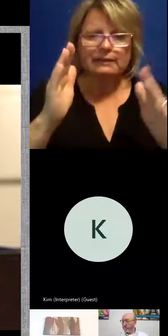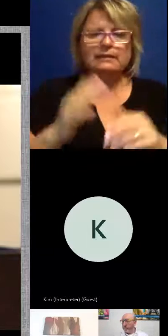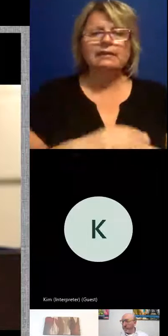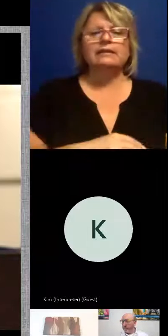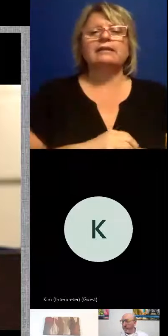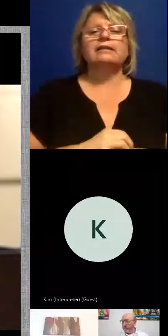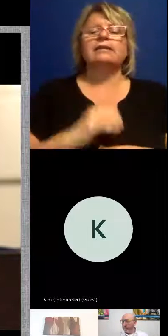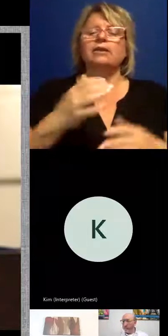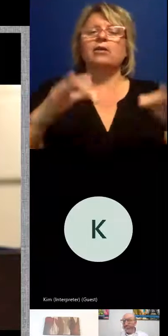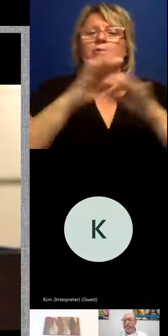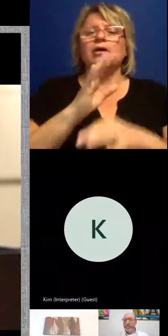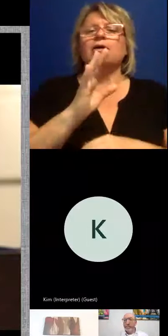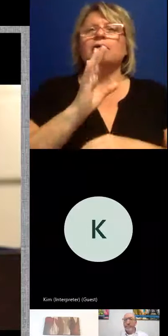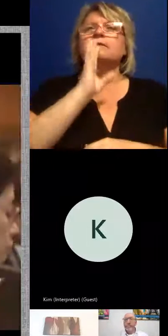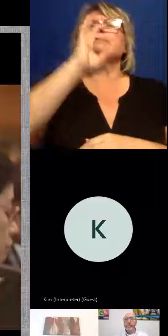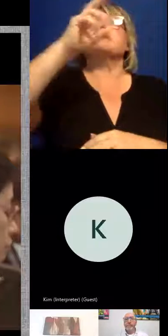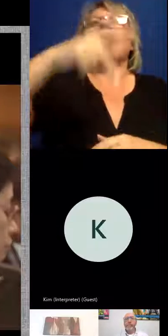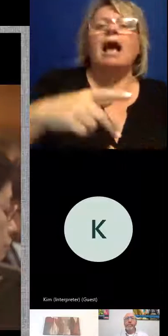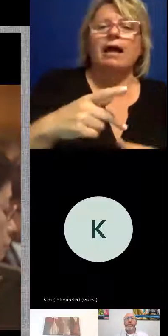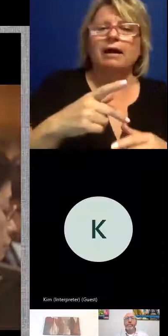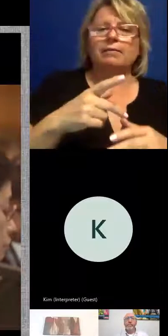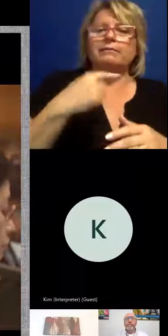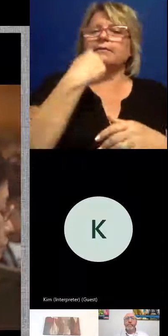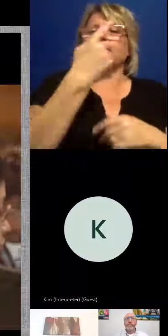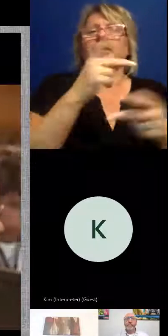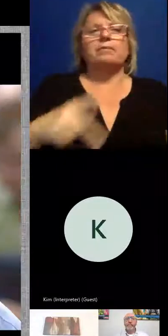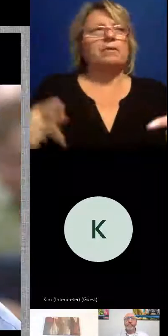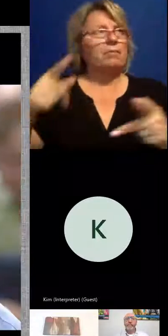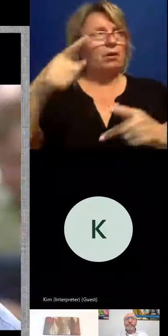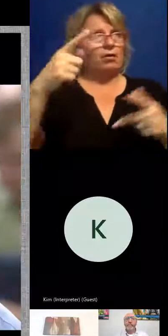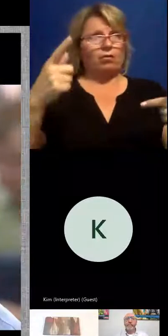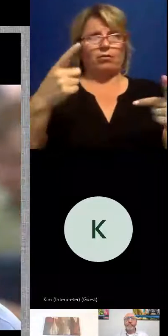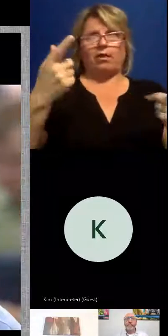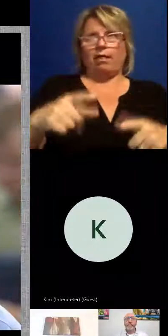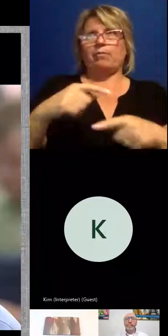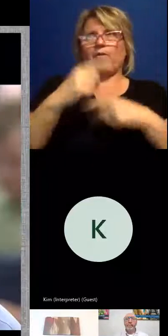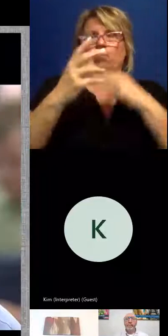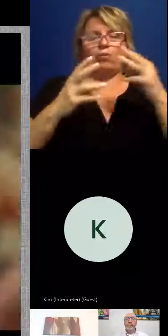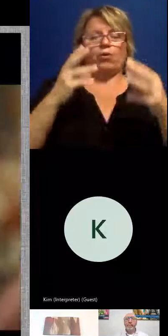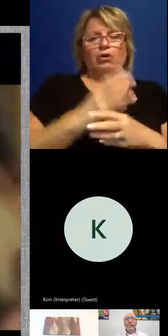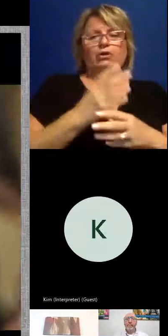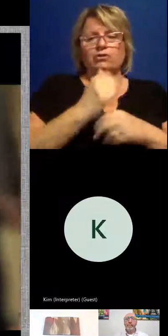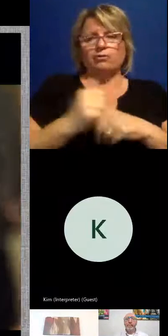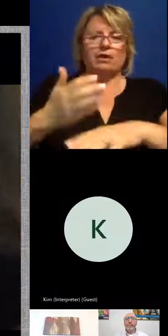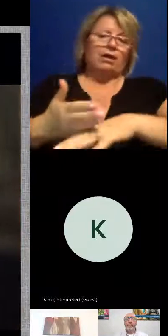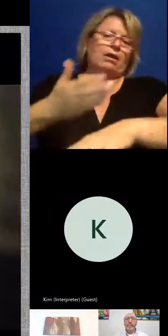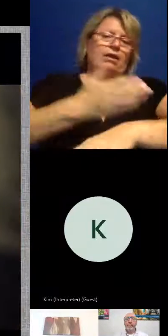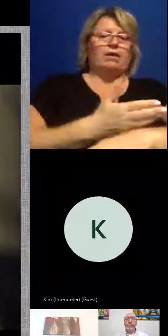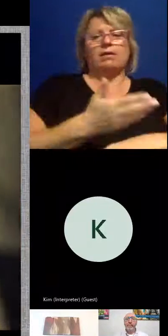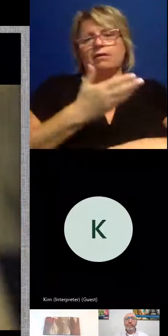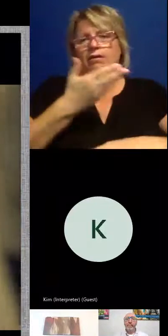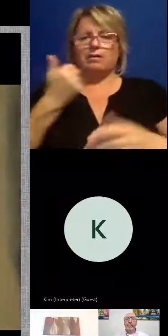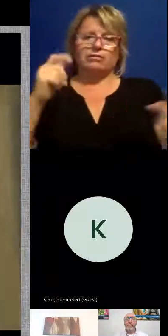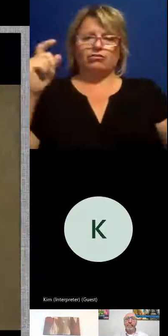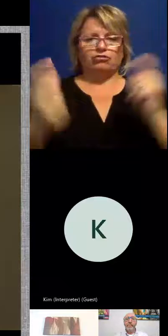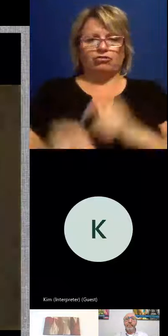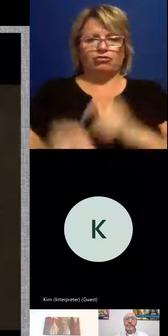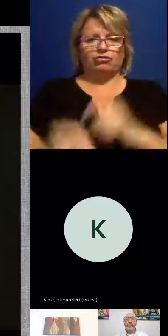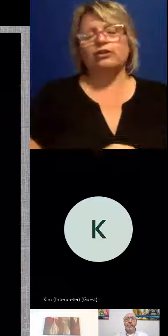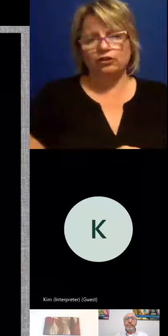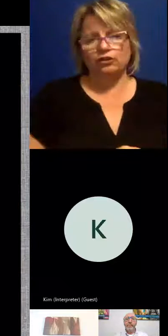up and tell people what is wrong in this world, and so that we can make it better and we can make a change.